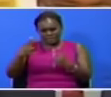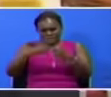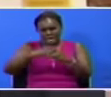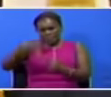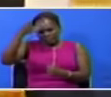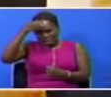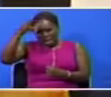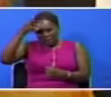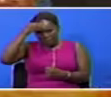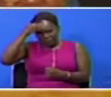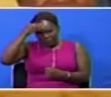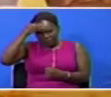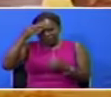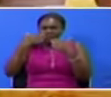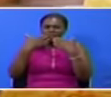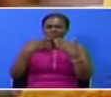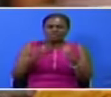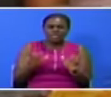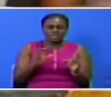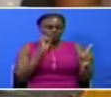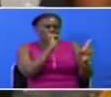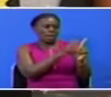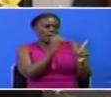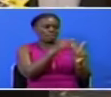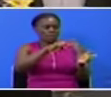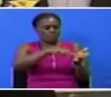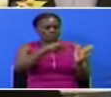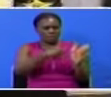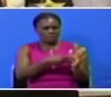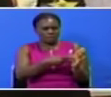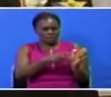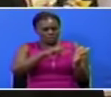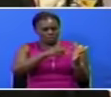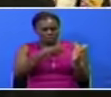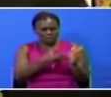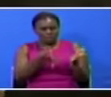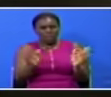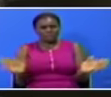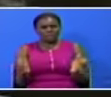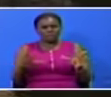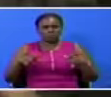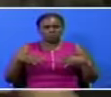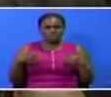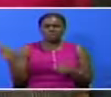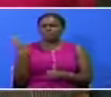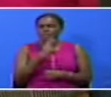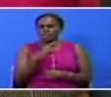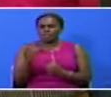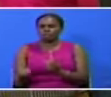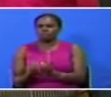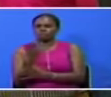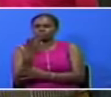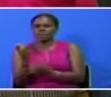the Kerocha Foundation completed their mentorship. It was a program that encouraged them to embrace risks, innovate, and model